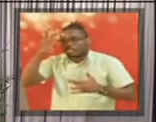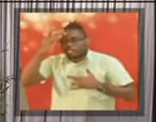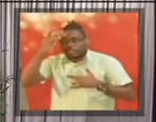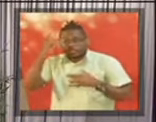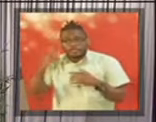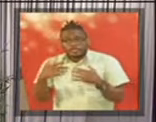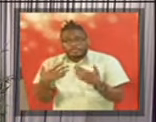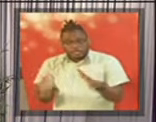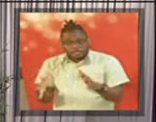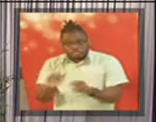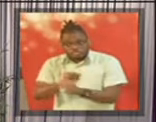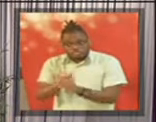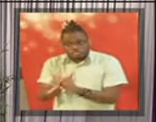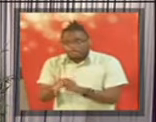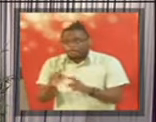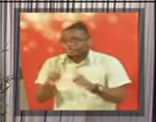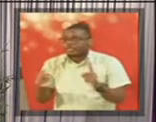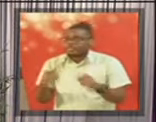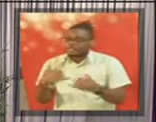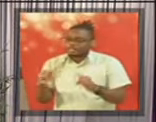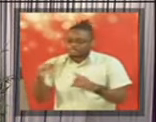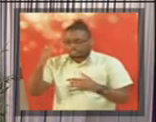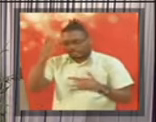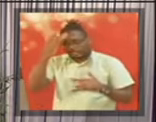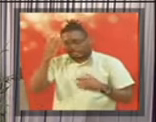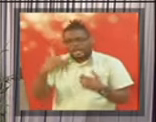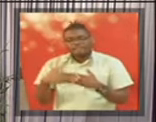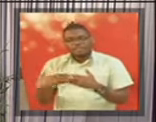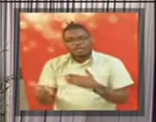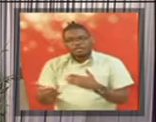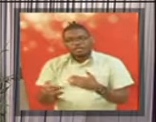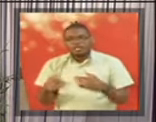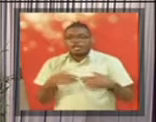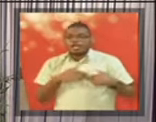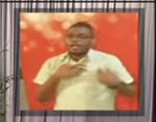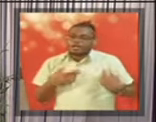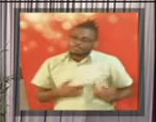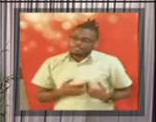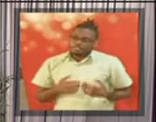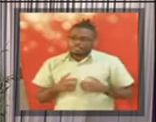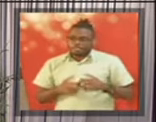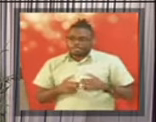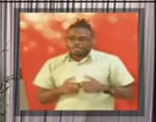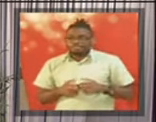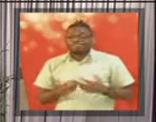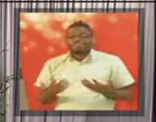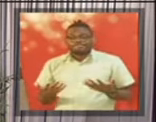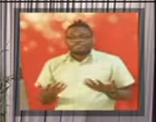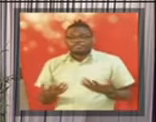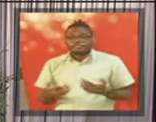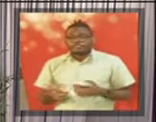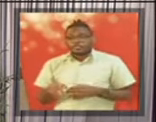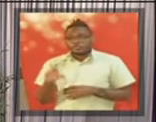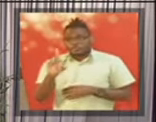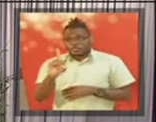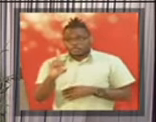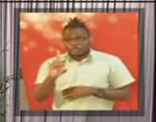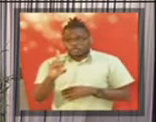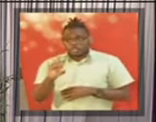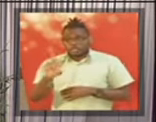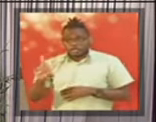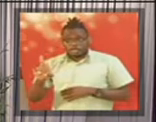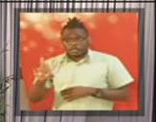Okay, so the short, Dr. Fraser might be in a better position to give you what he has noted in terms of follow-up